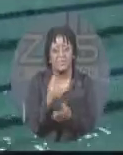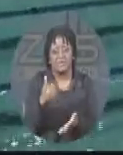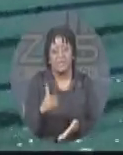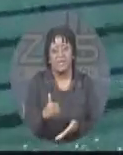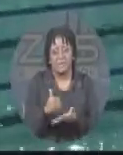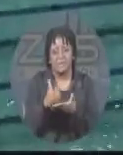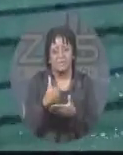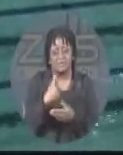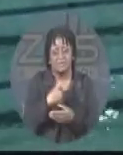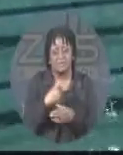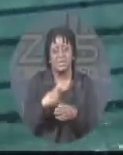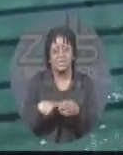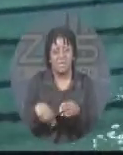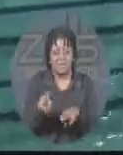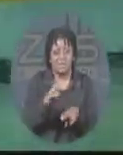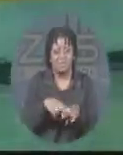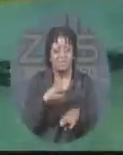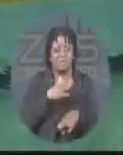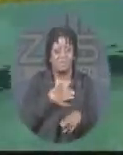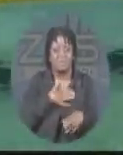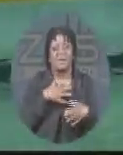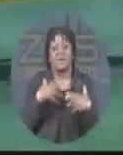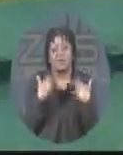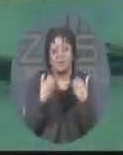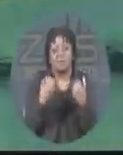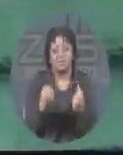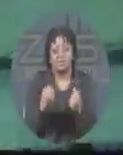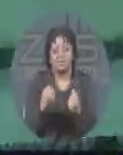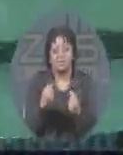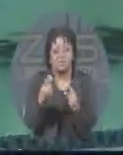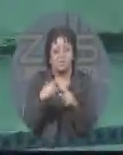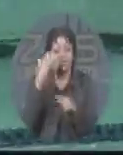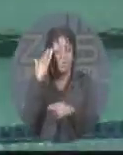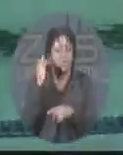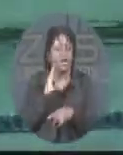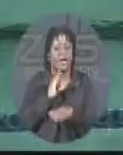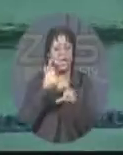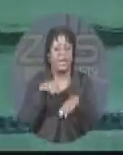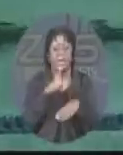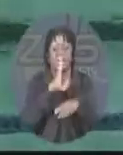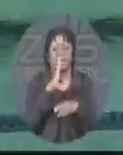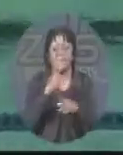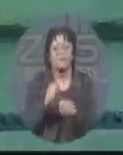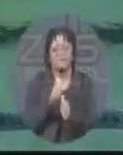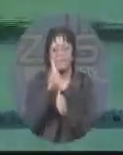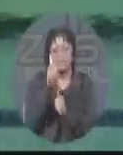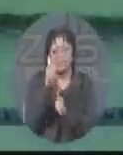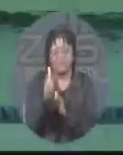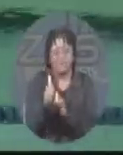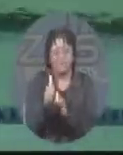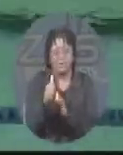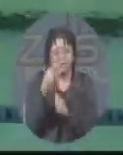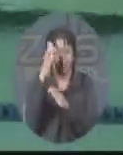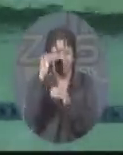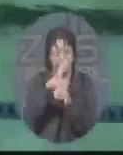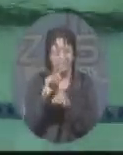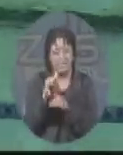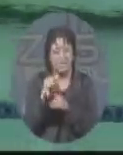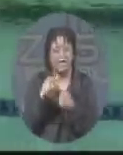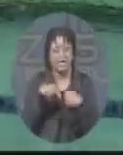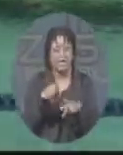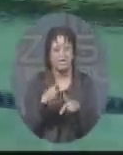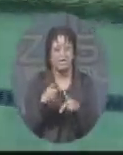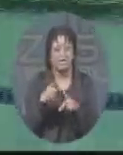me boost my confidence for sure because I know that I can be further down and hopefully around that time I'll be able to go around